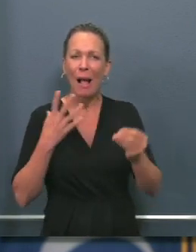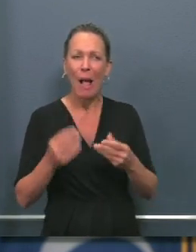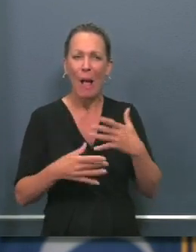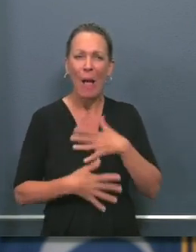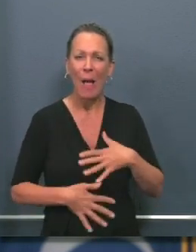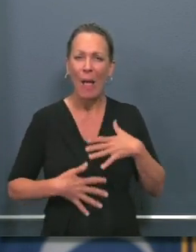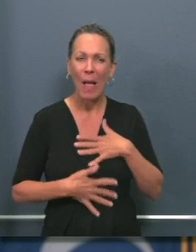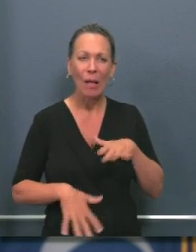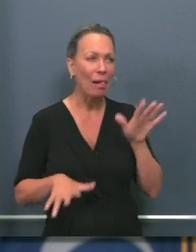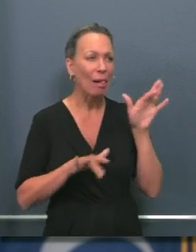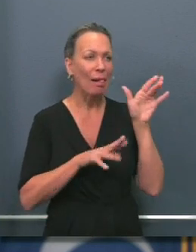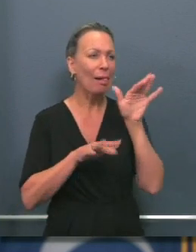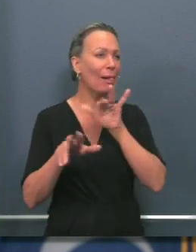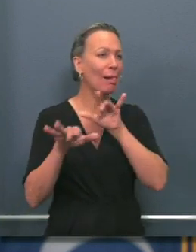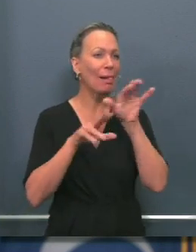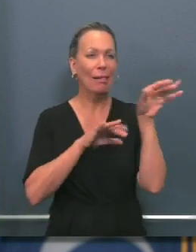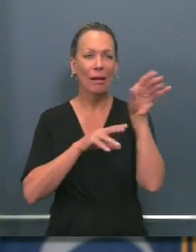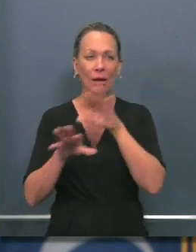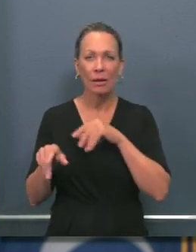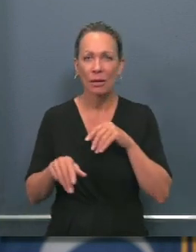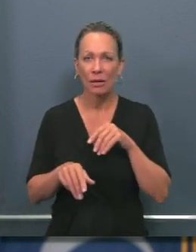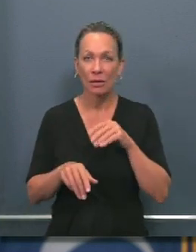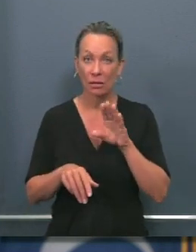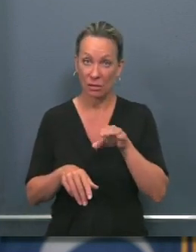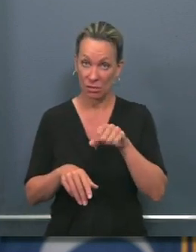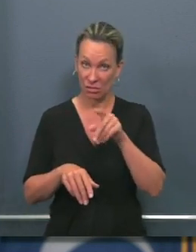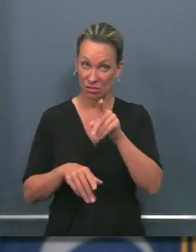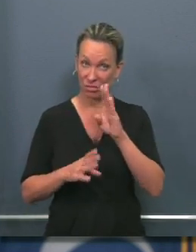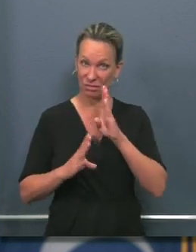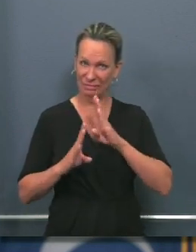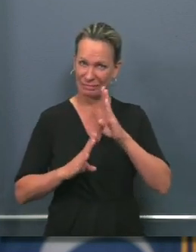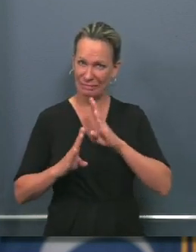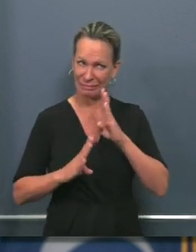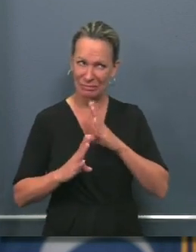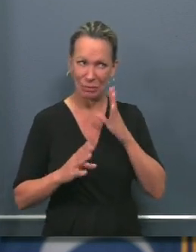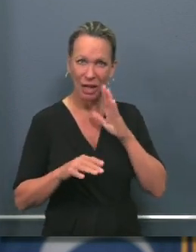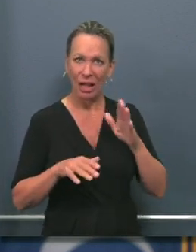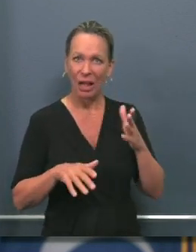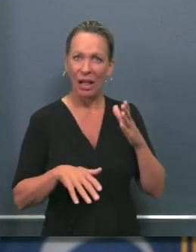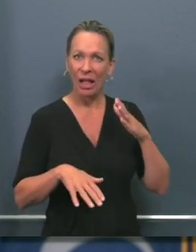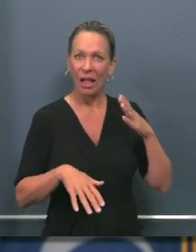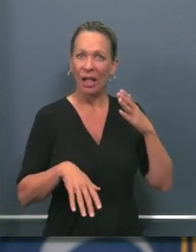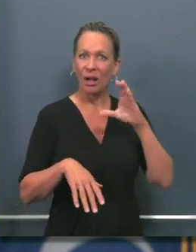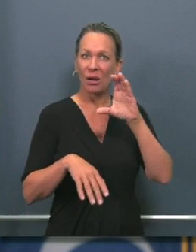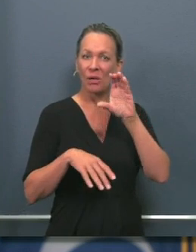all of your plans of moving forward will have to take a back seat at some point? Yeah, no, both very